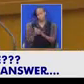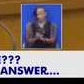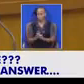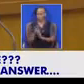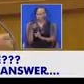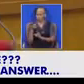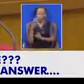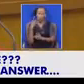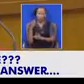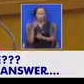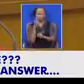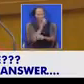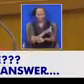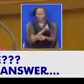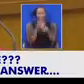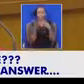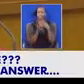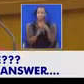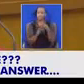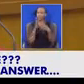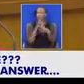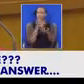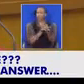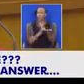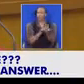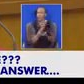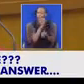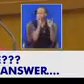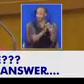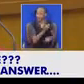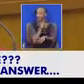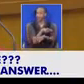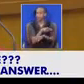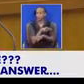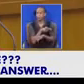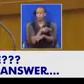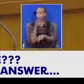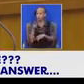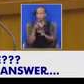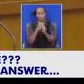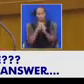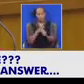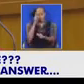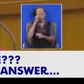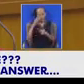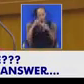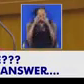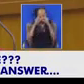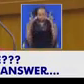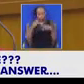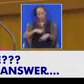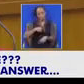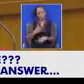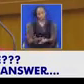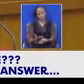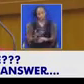to prison, Robben Island, you were a black consciousness. And when you